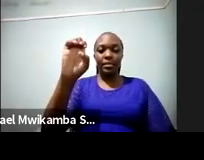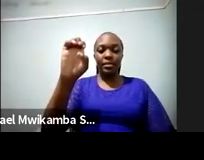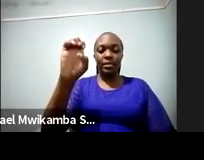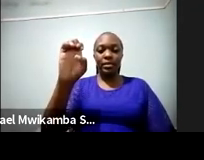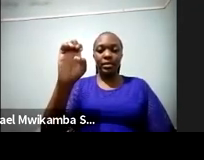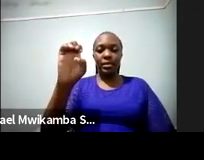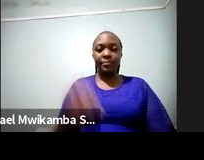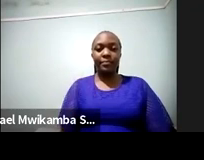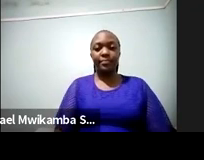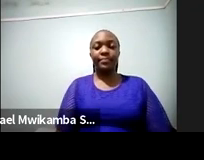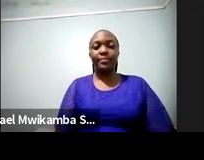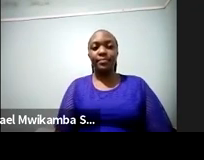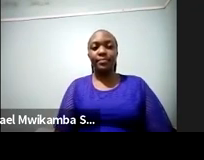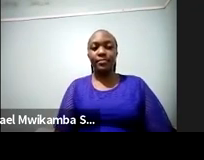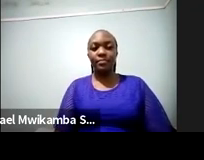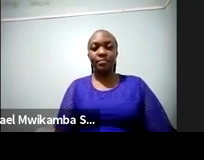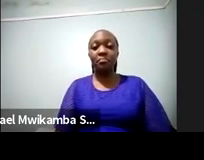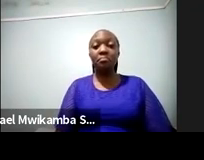Beatrice, are you on board?